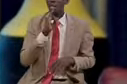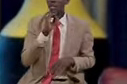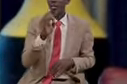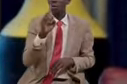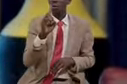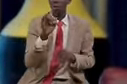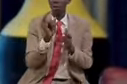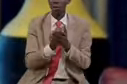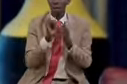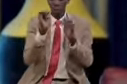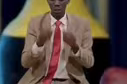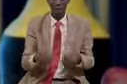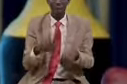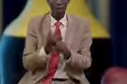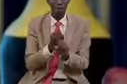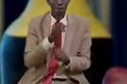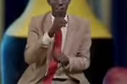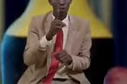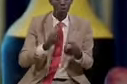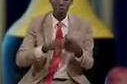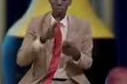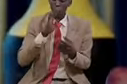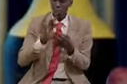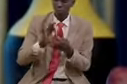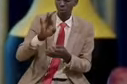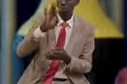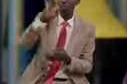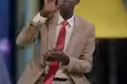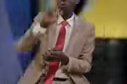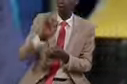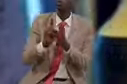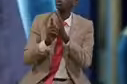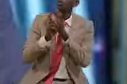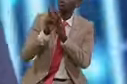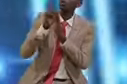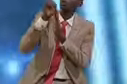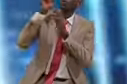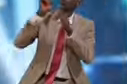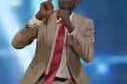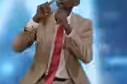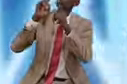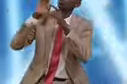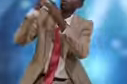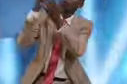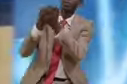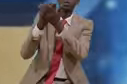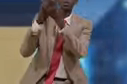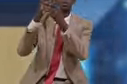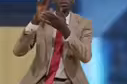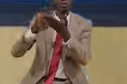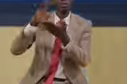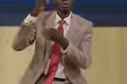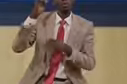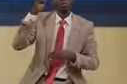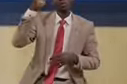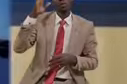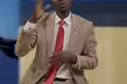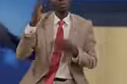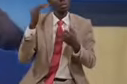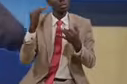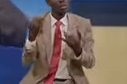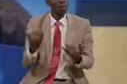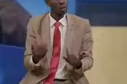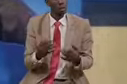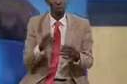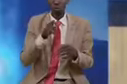spiritually tall enough to be able to reach his glory. And now you want to give your heart to Christ